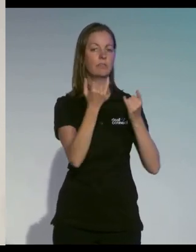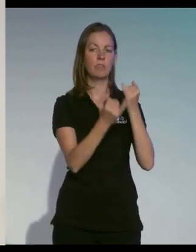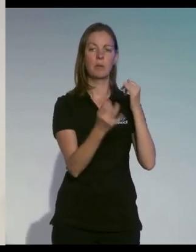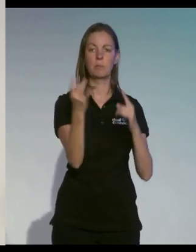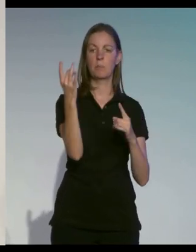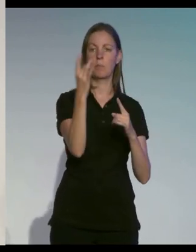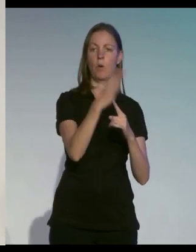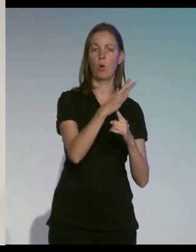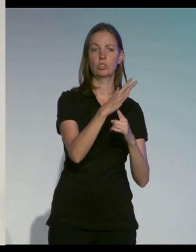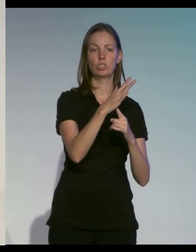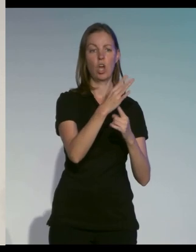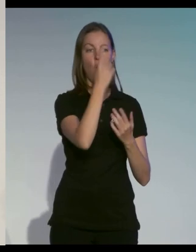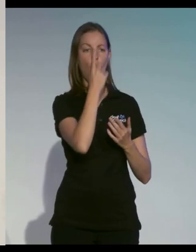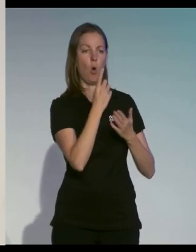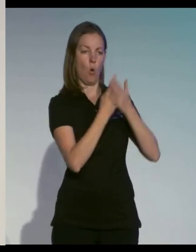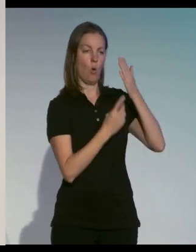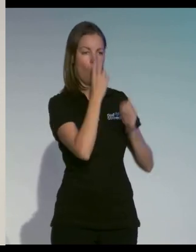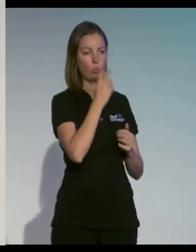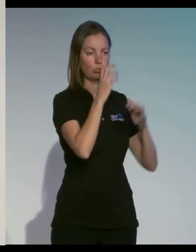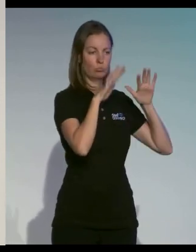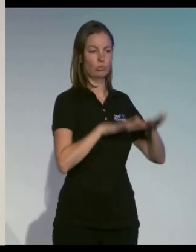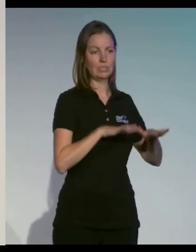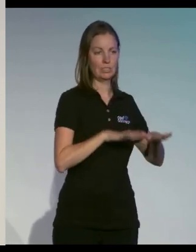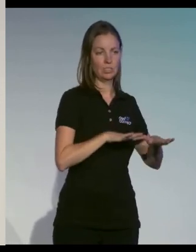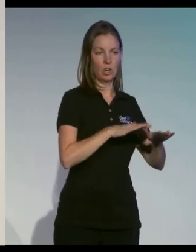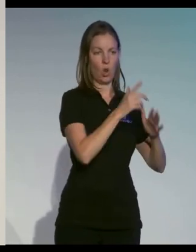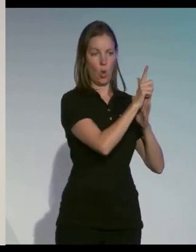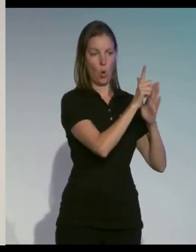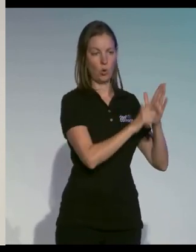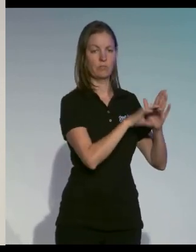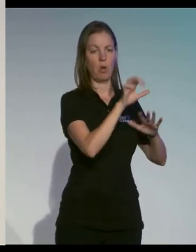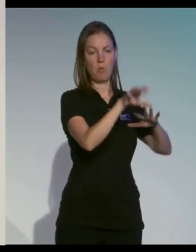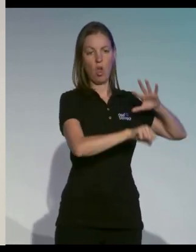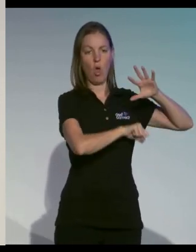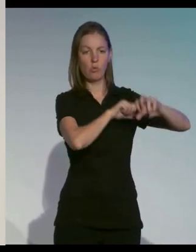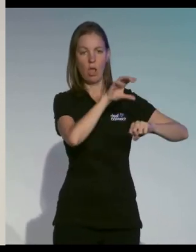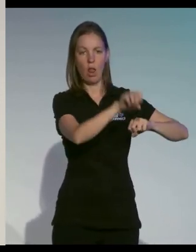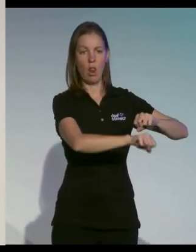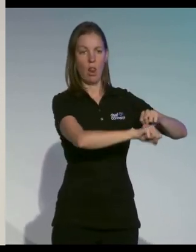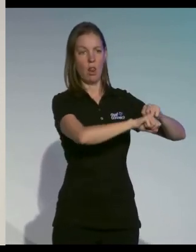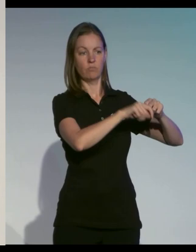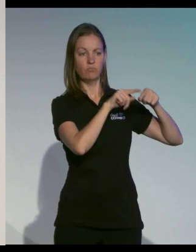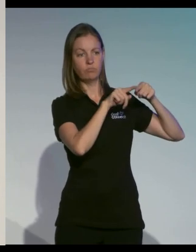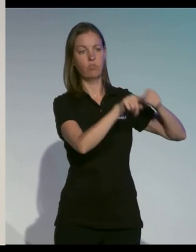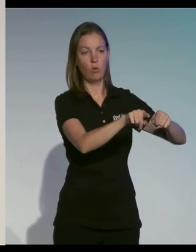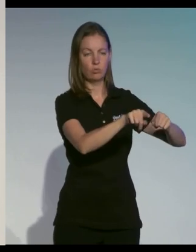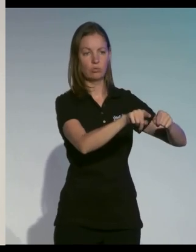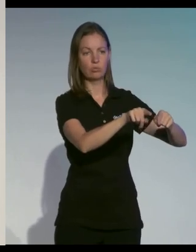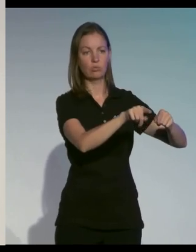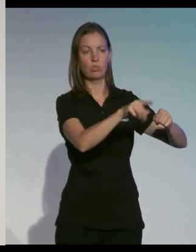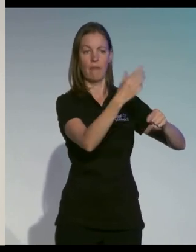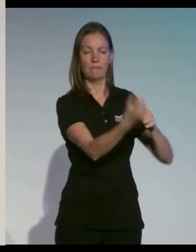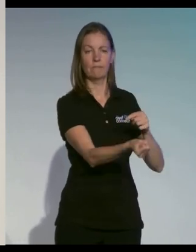these British laws that had been imposed by the colonial power, and that that would